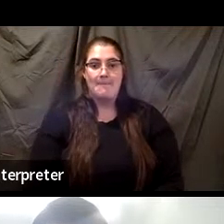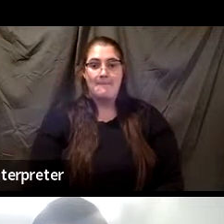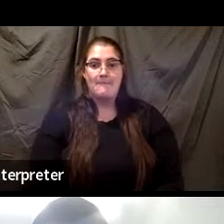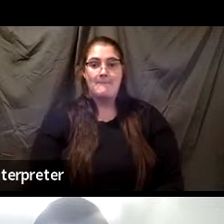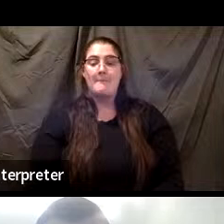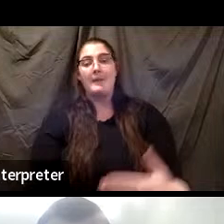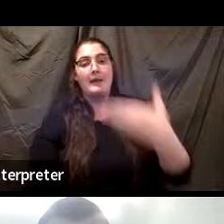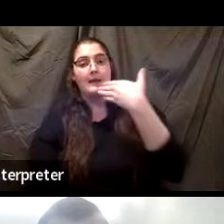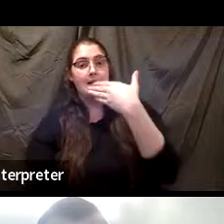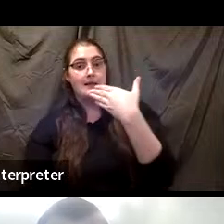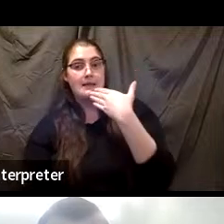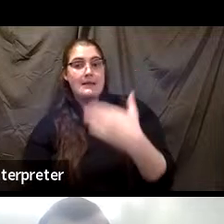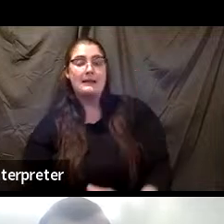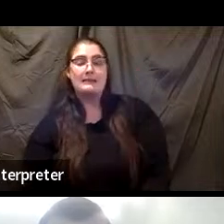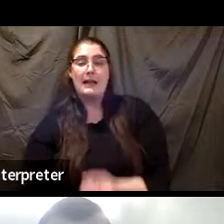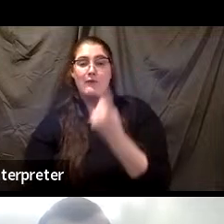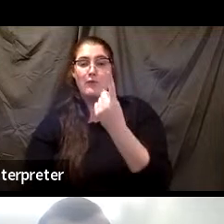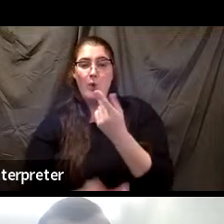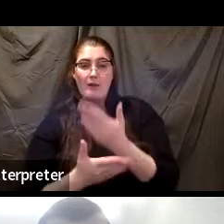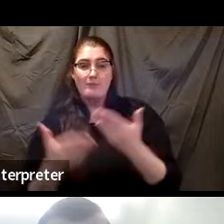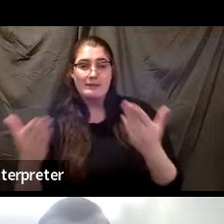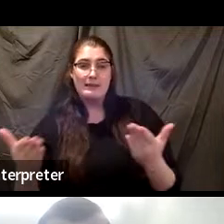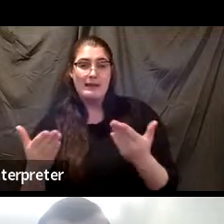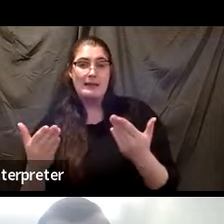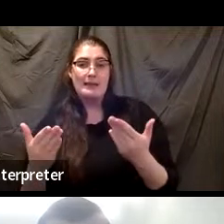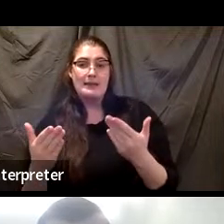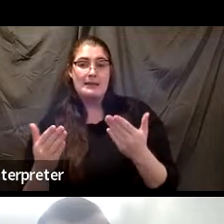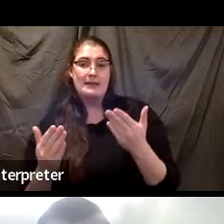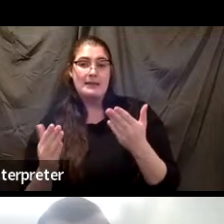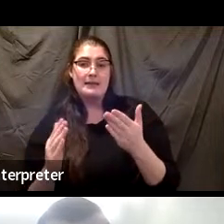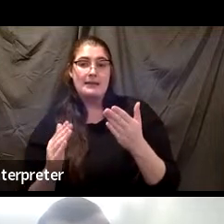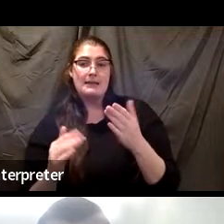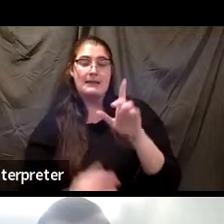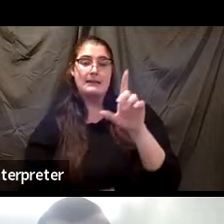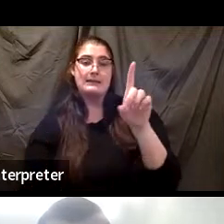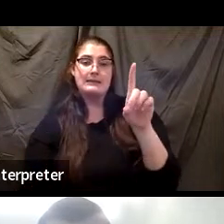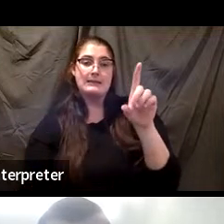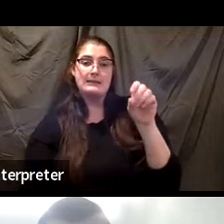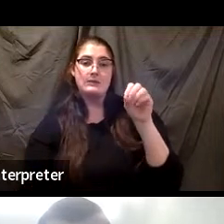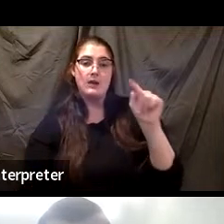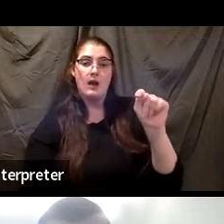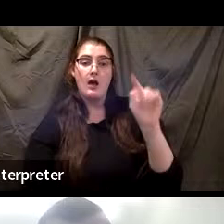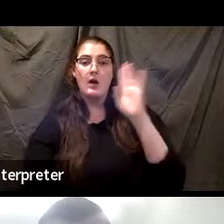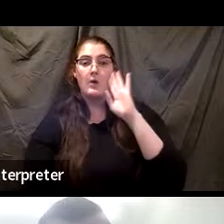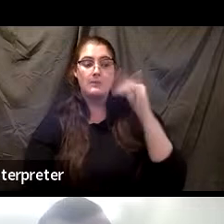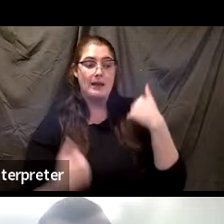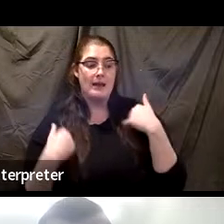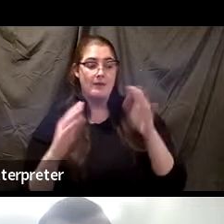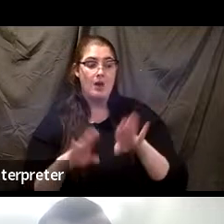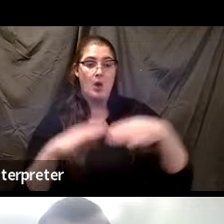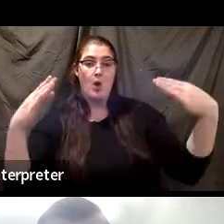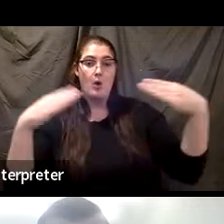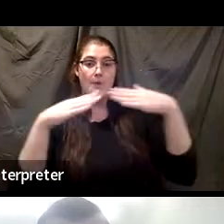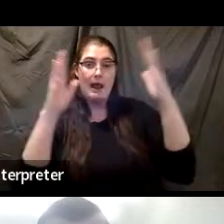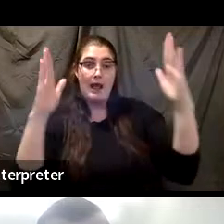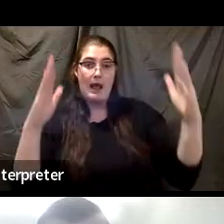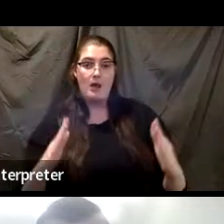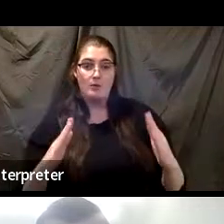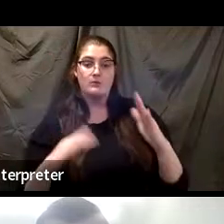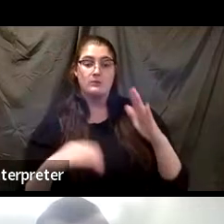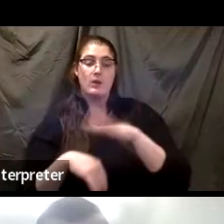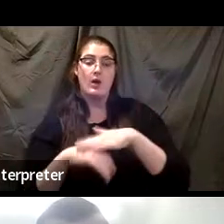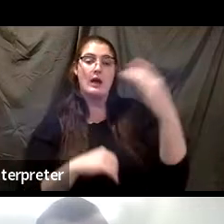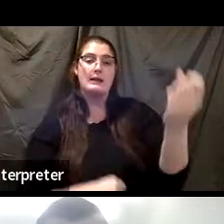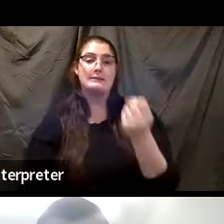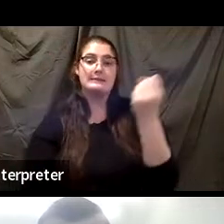Thanks. Just one thing, that DDOT will be having an open house on